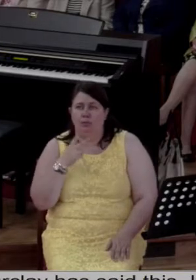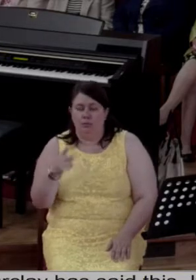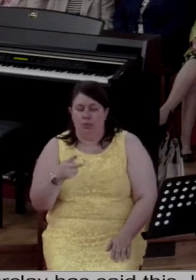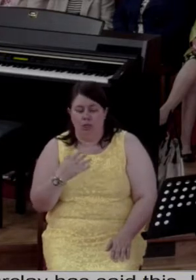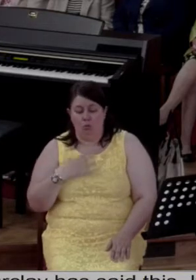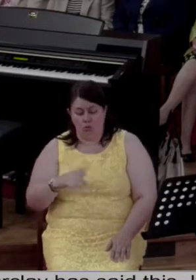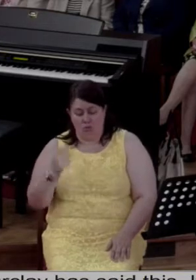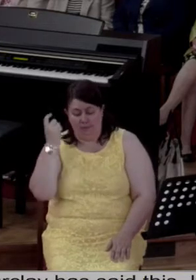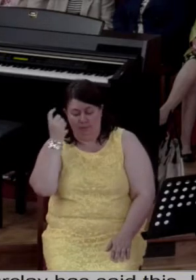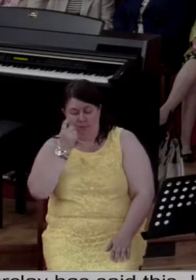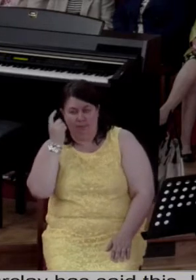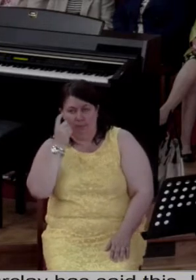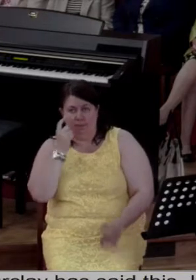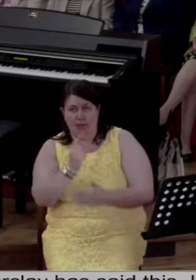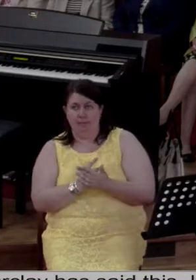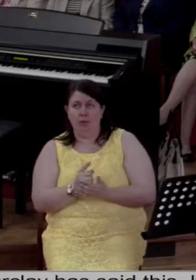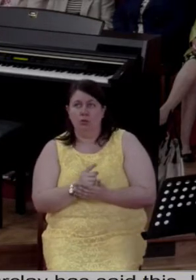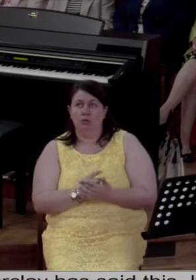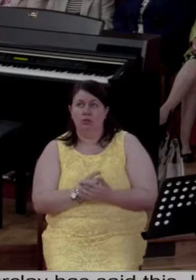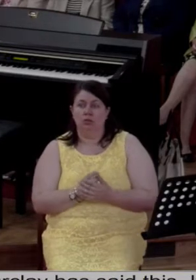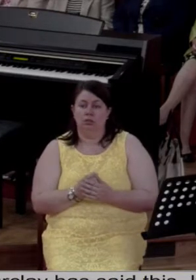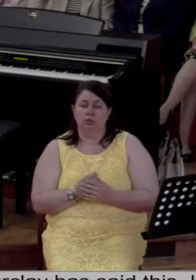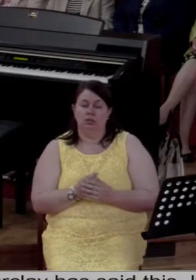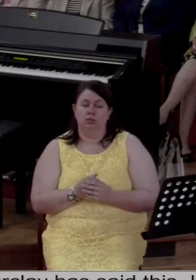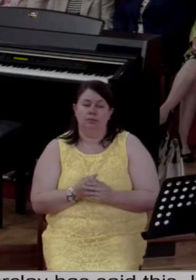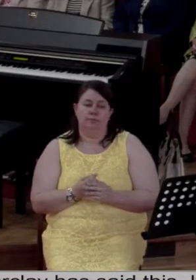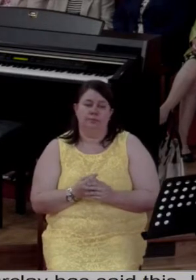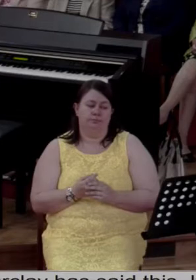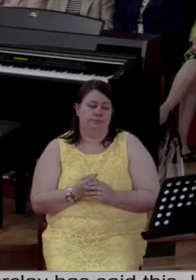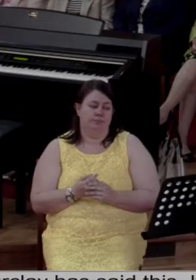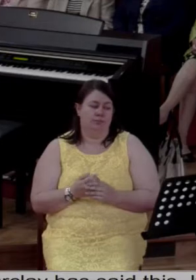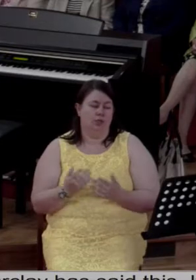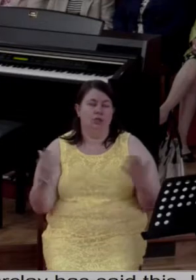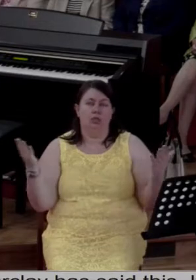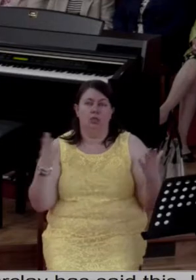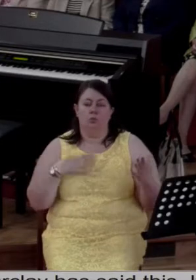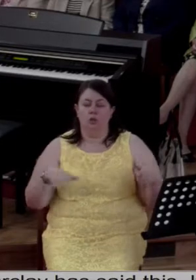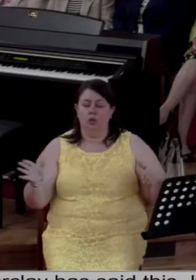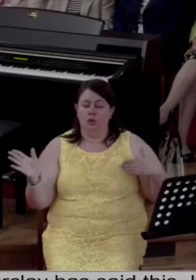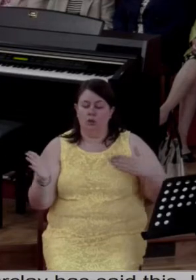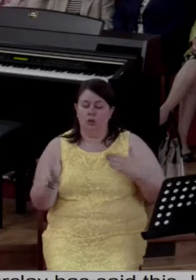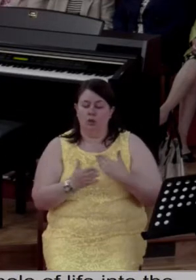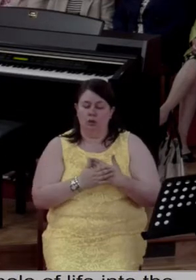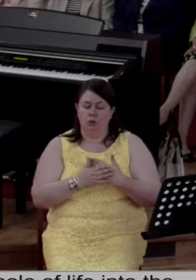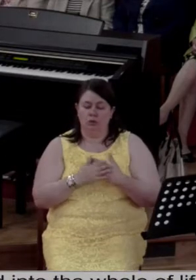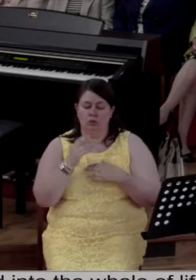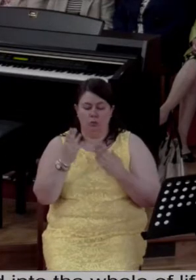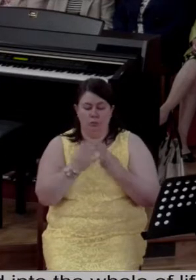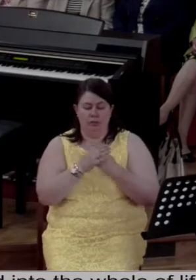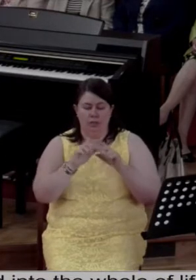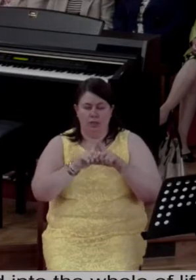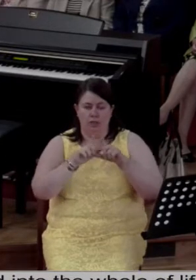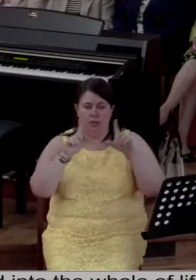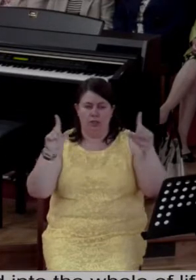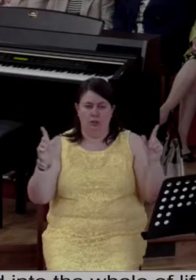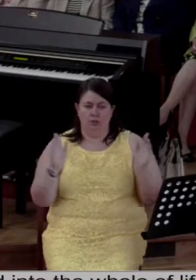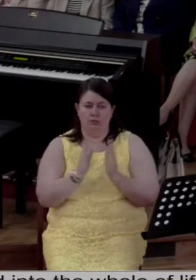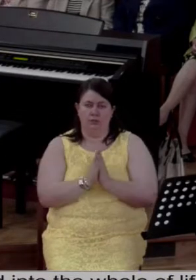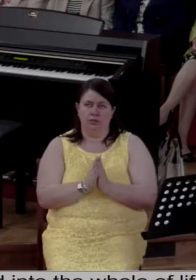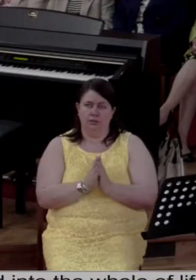But today, I'd like us to close this reflection by saying the Lord's Prayer together.